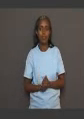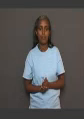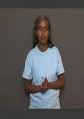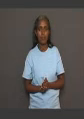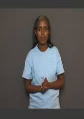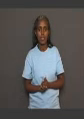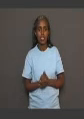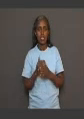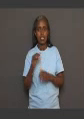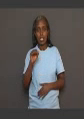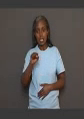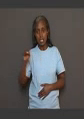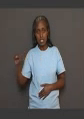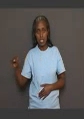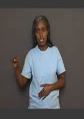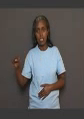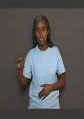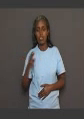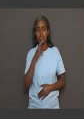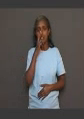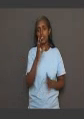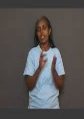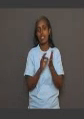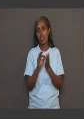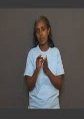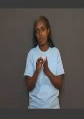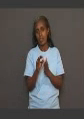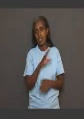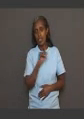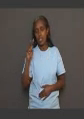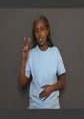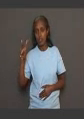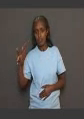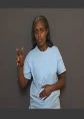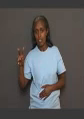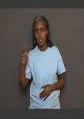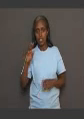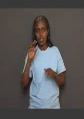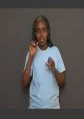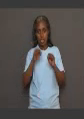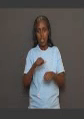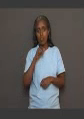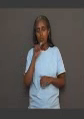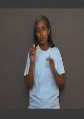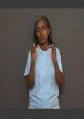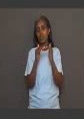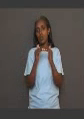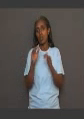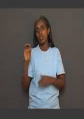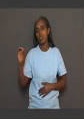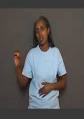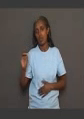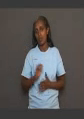The scalar is a real number, and V cannot equal 0.